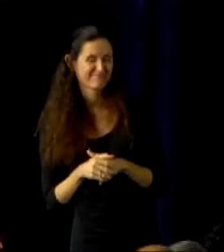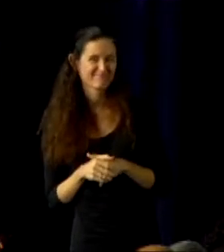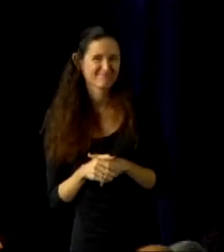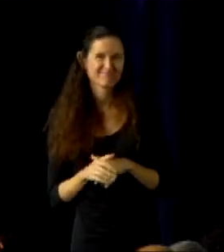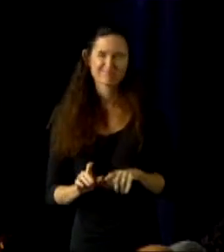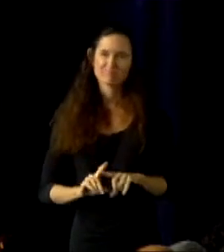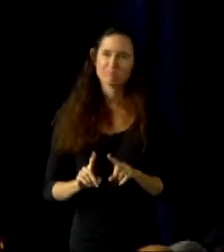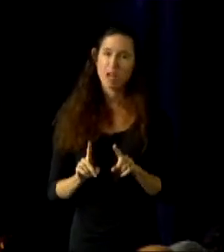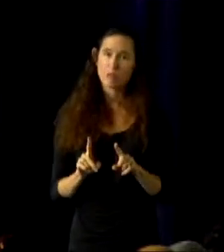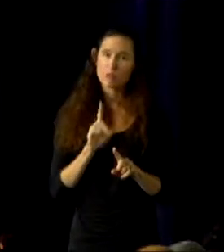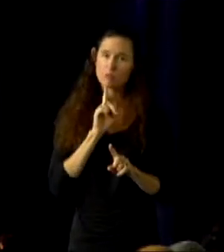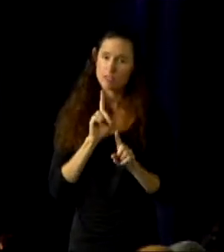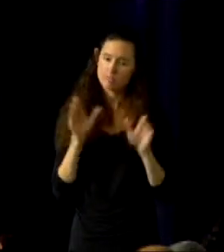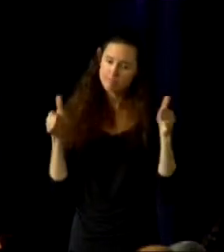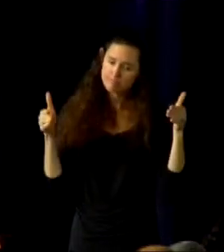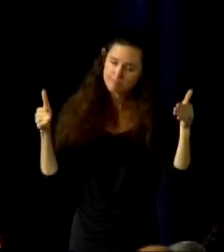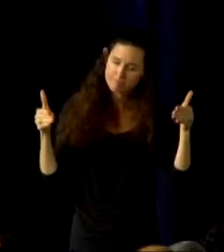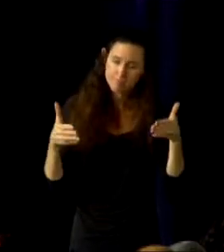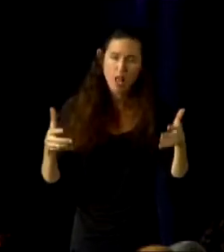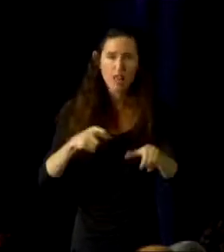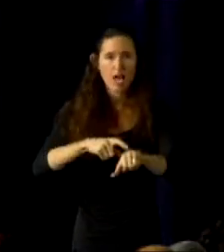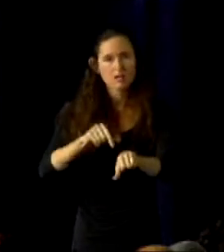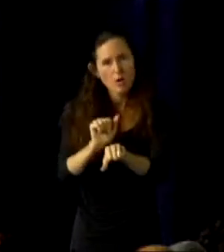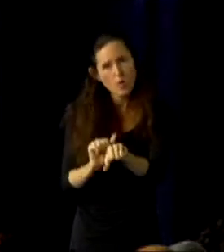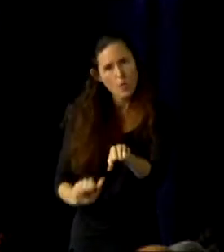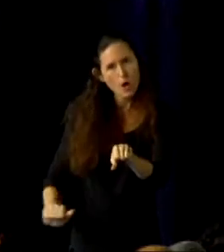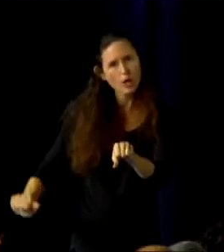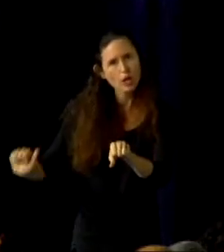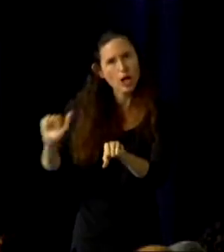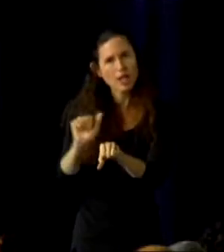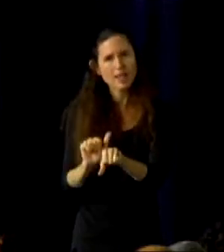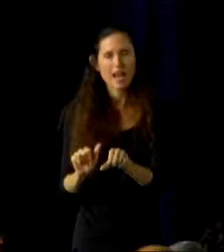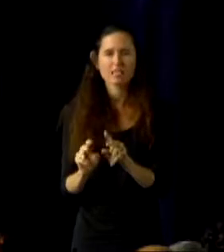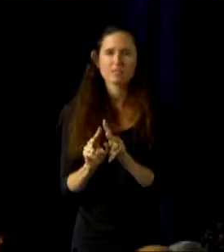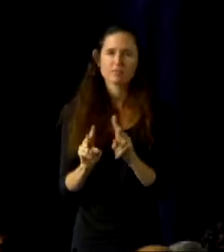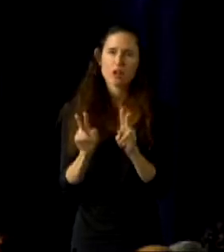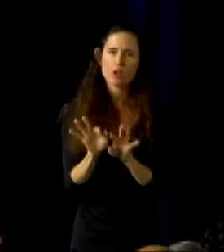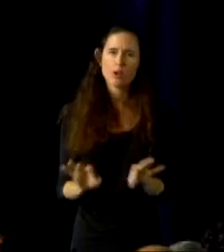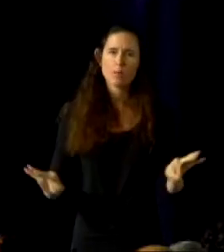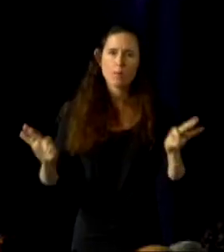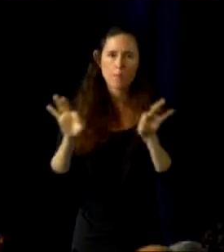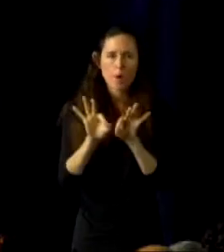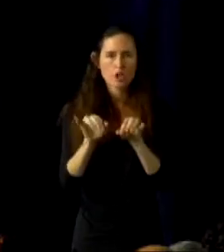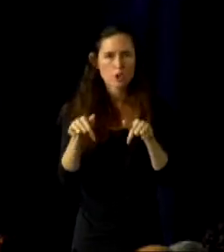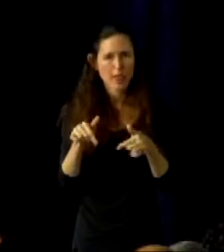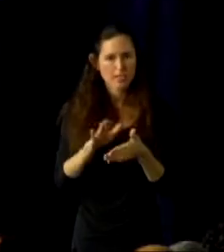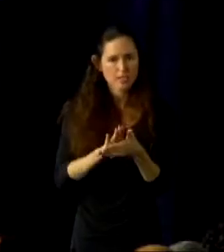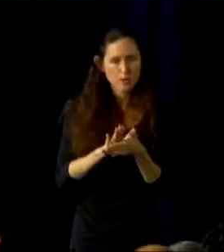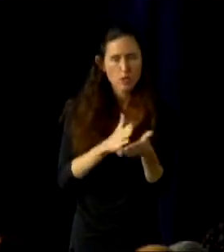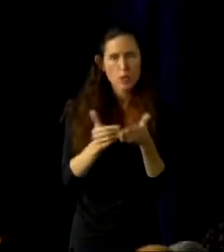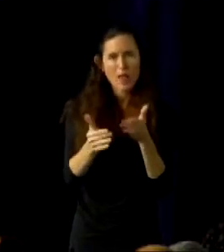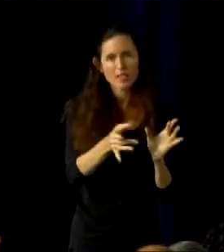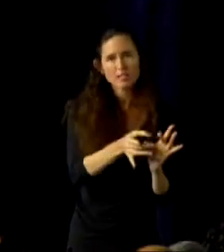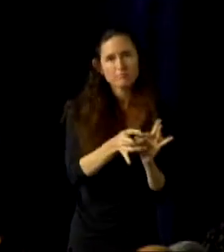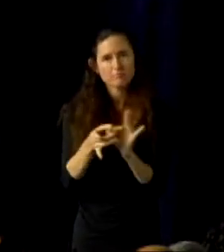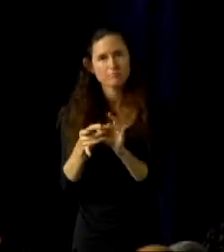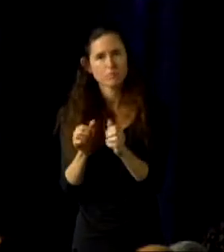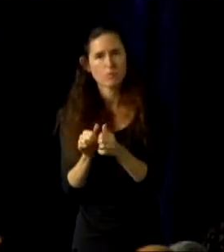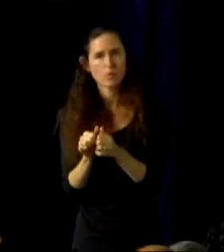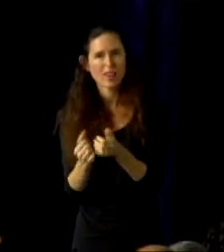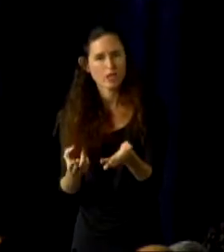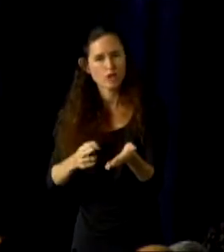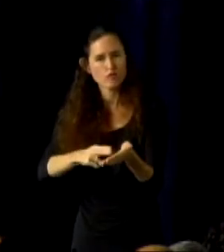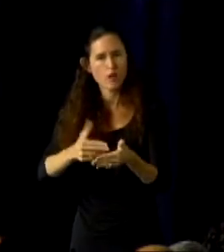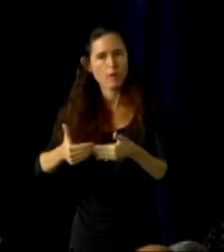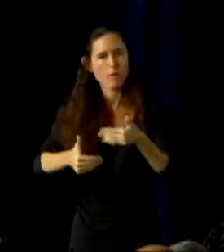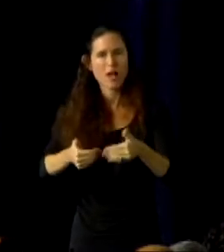But we've spent a lot of time working on that because it's so important to the institution, whether it be dealing with our enrollment process or